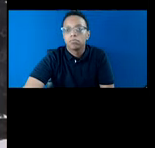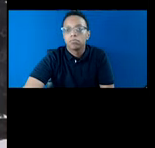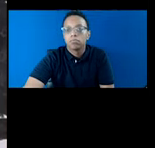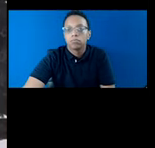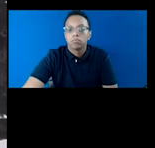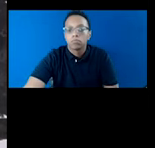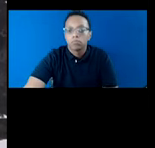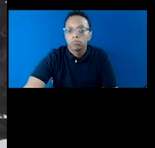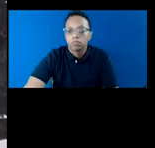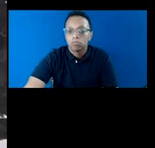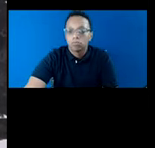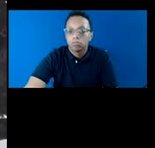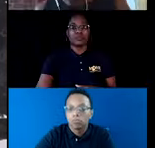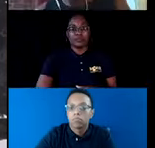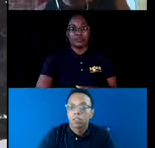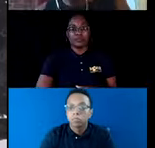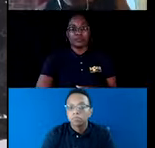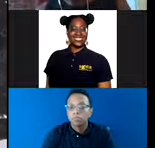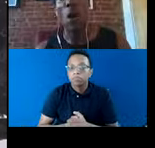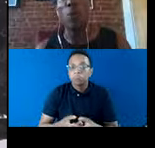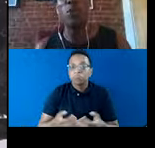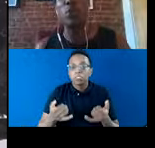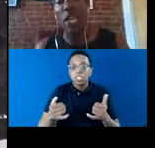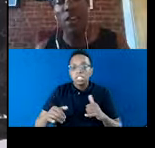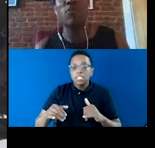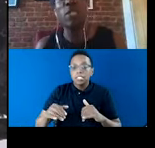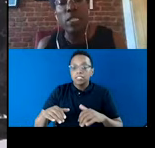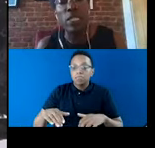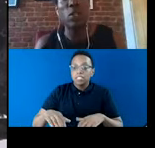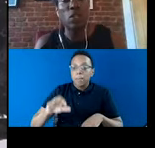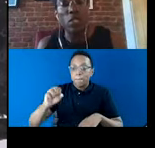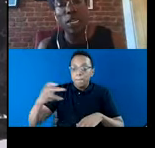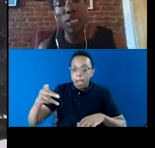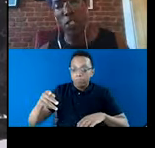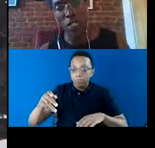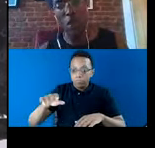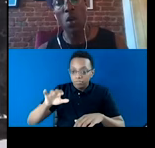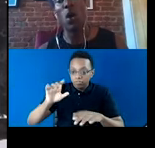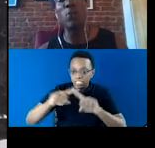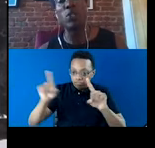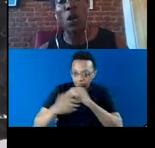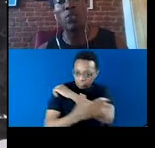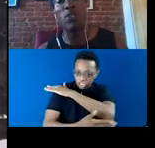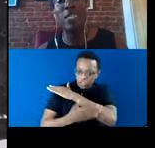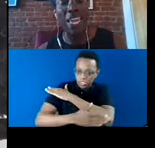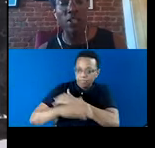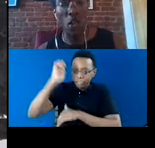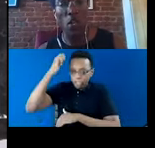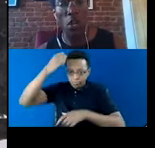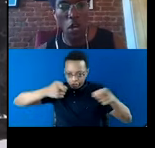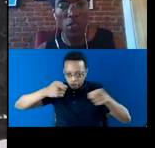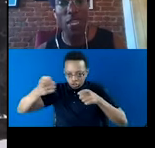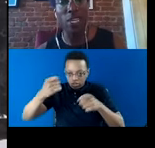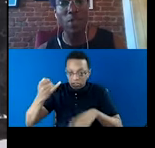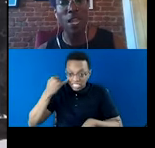world that have been under European control. As we can see, almost every single nation, or almost all of the land